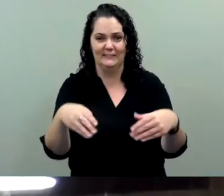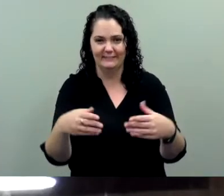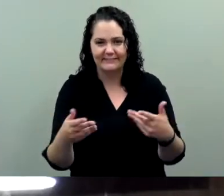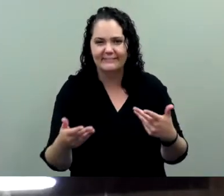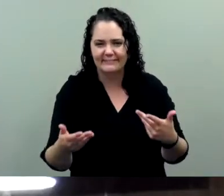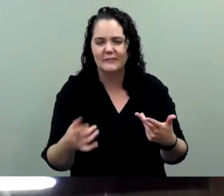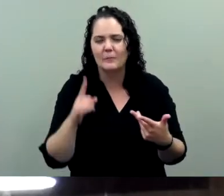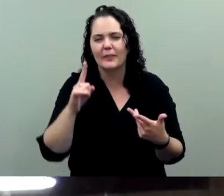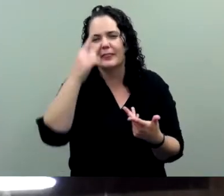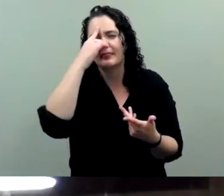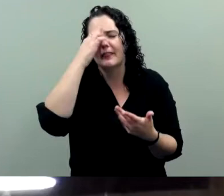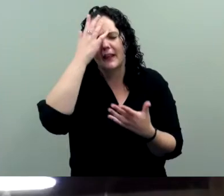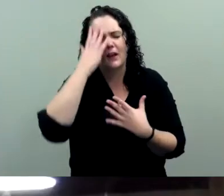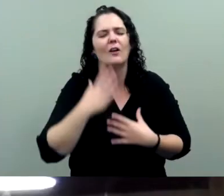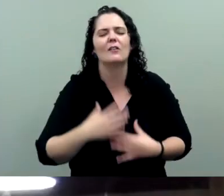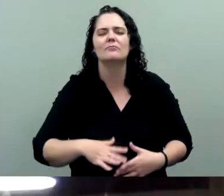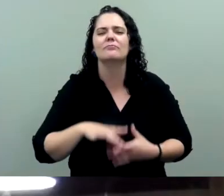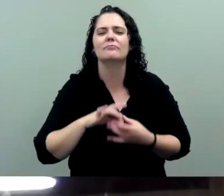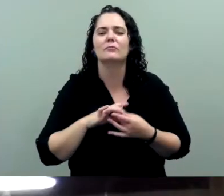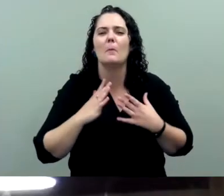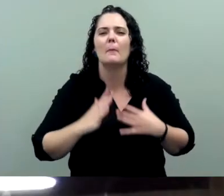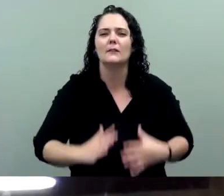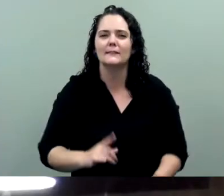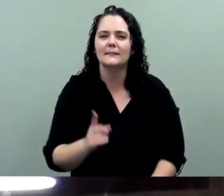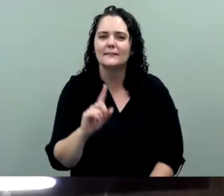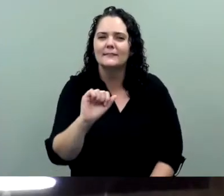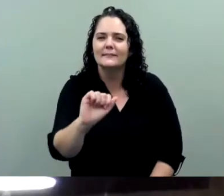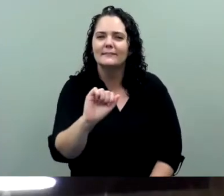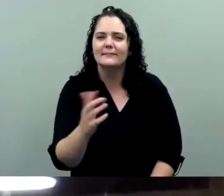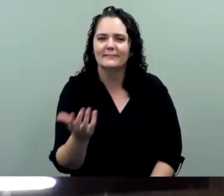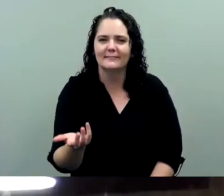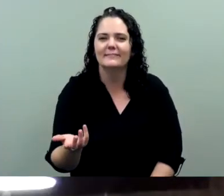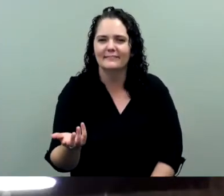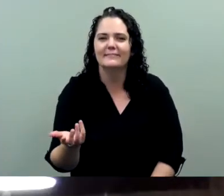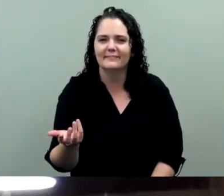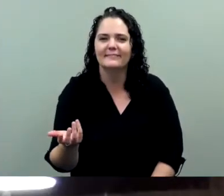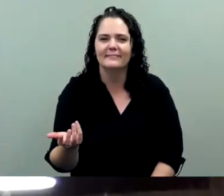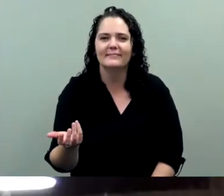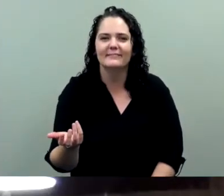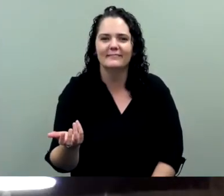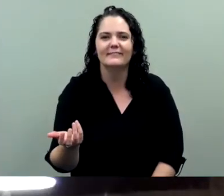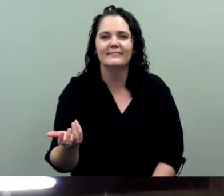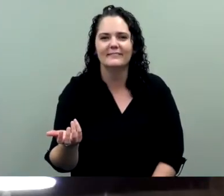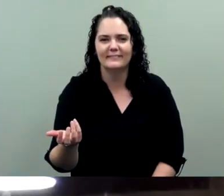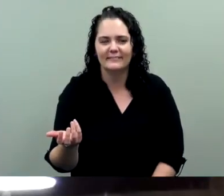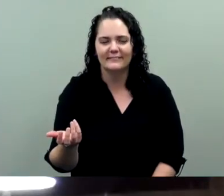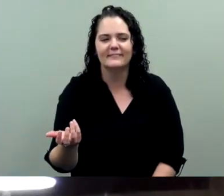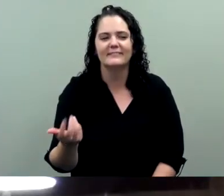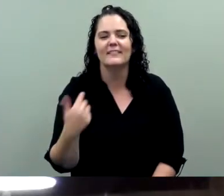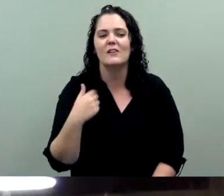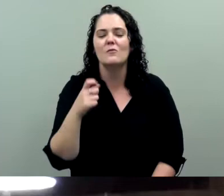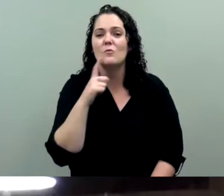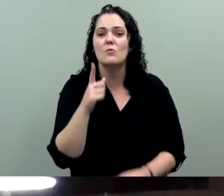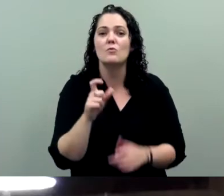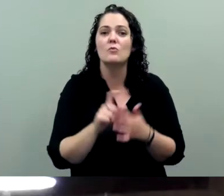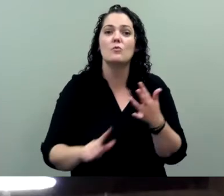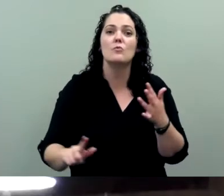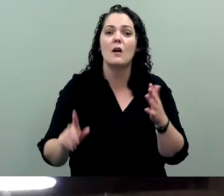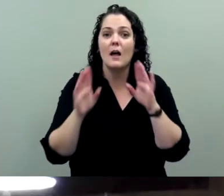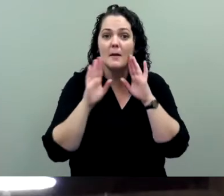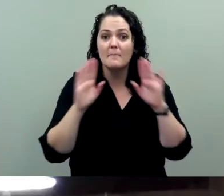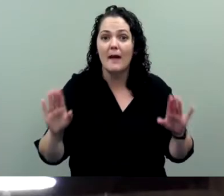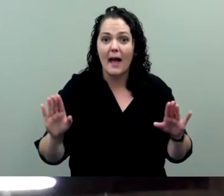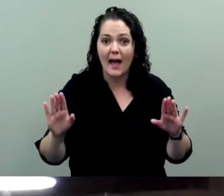and think about your body and engaging it in a different way. I'm going to do a basic wrist drawing. So what I'm going to do is I'm going to